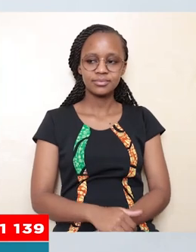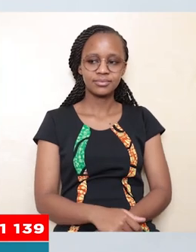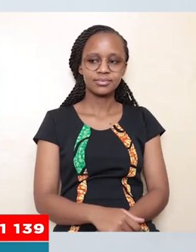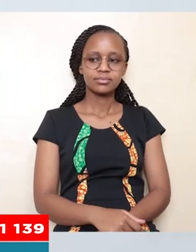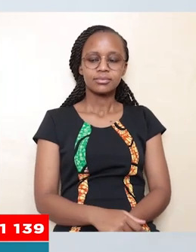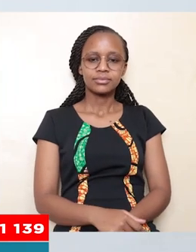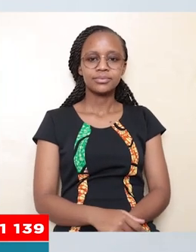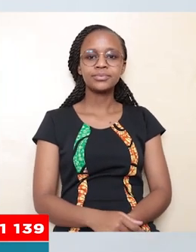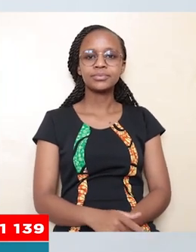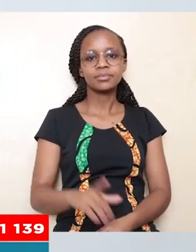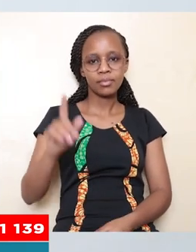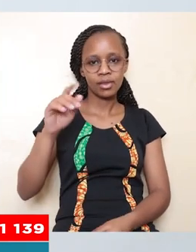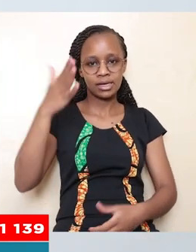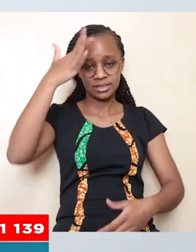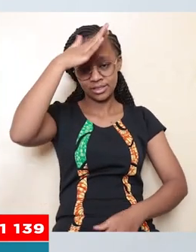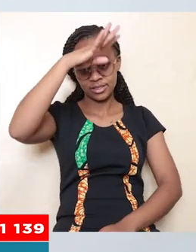so theological there.